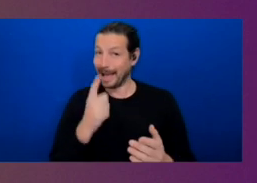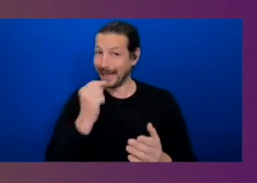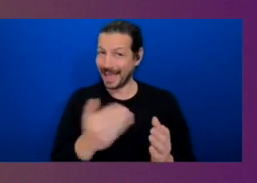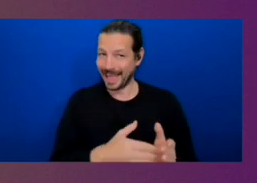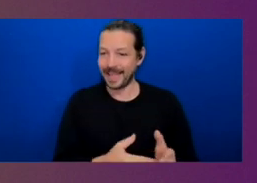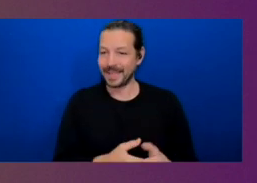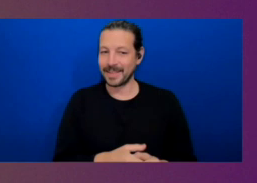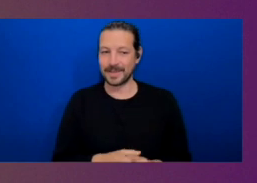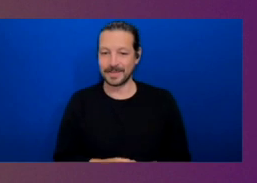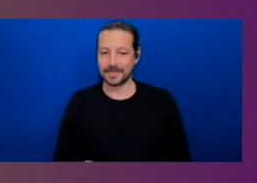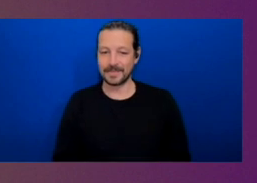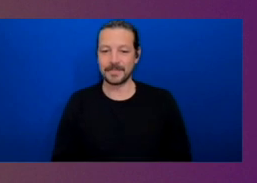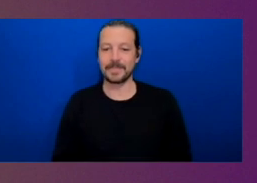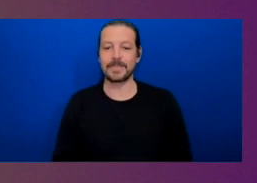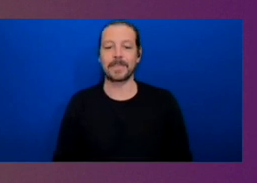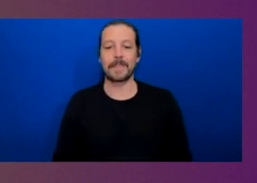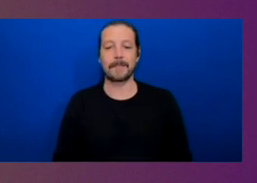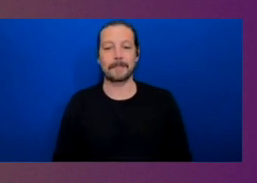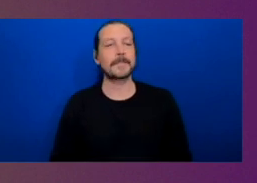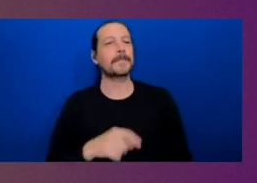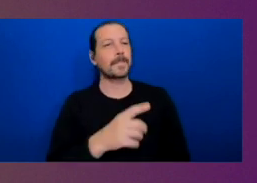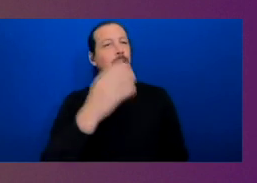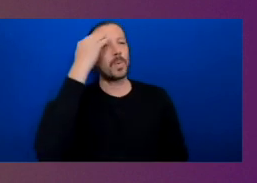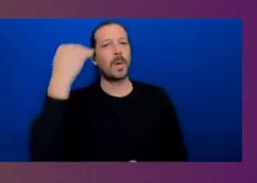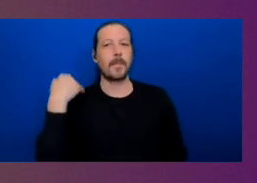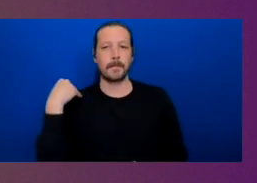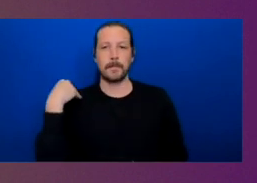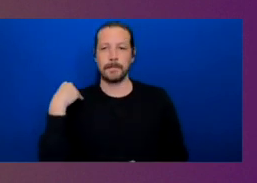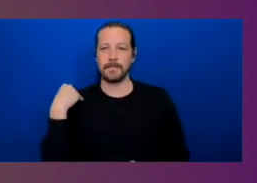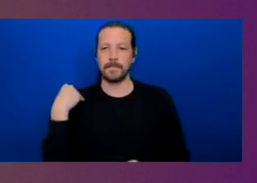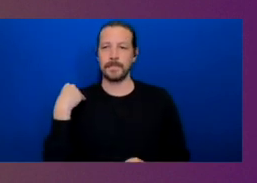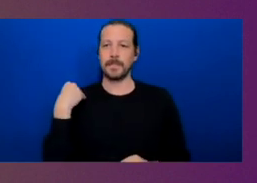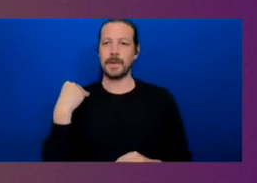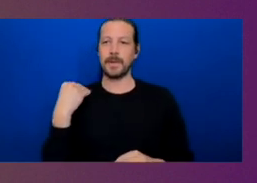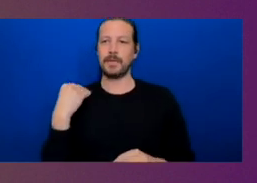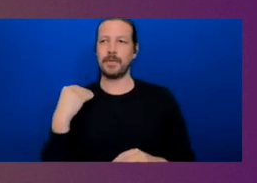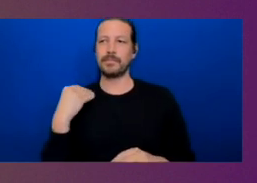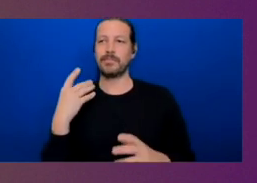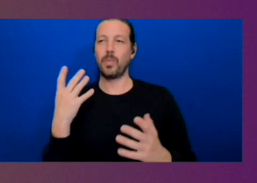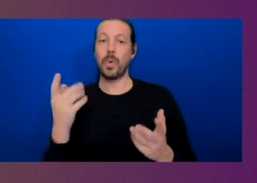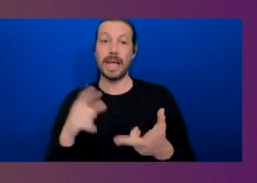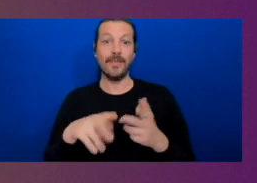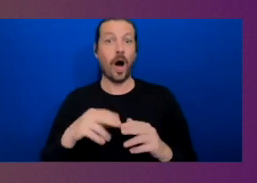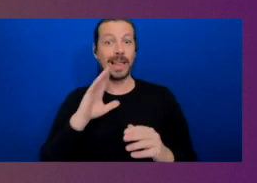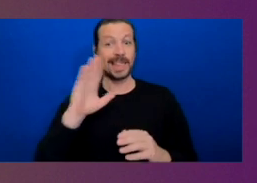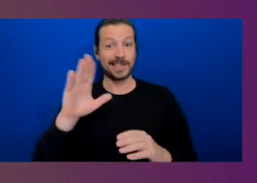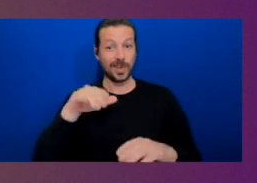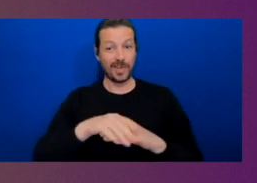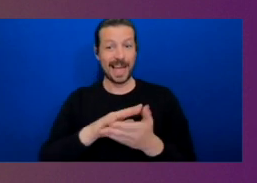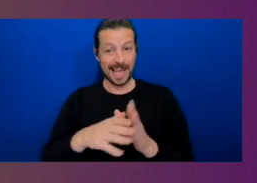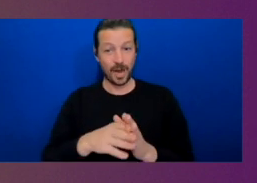What you said, Christine, reminds me of something that I talk about when I give sort of a lecture on how to build inclusively, and I have sort of 3 key